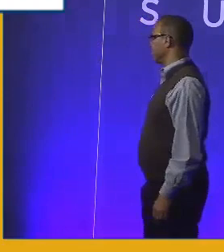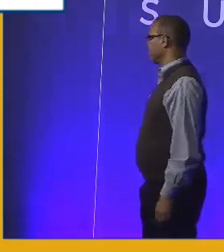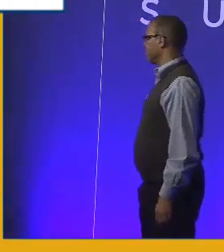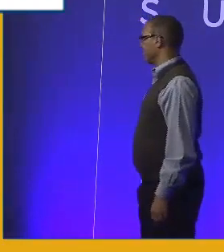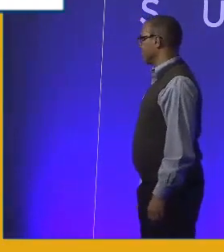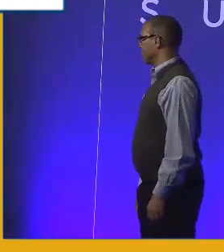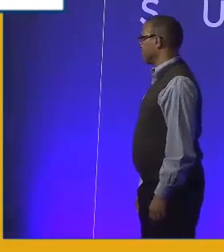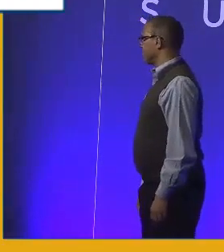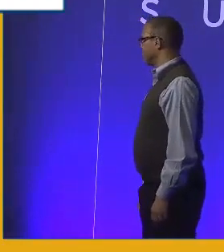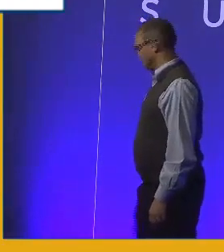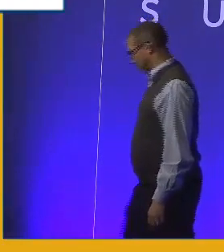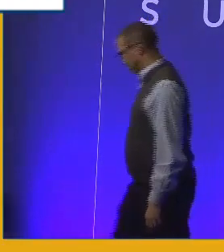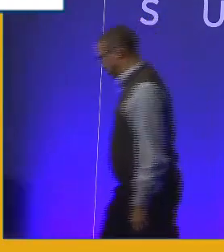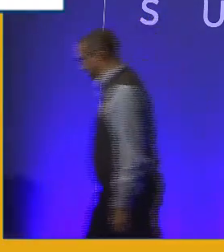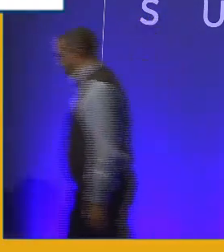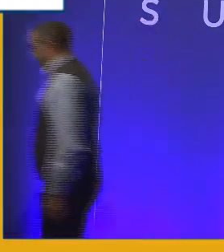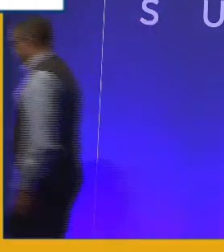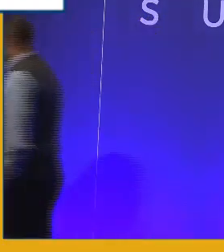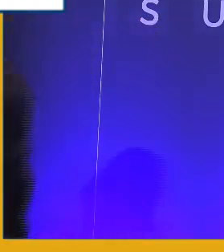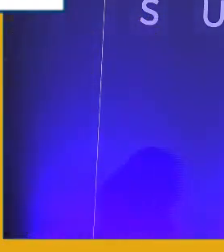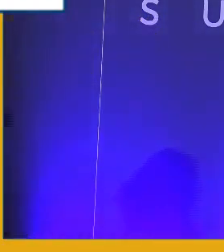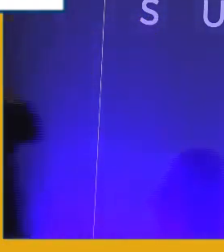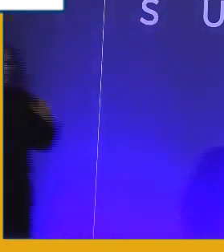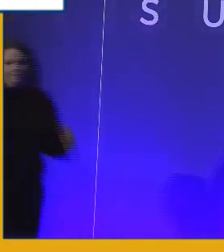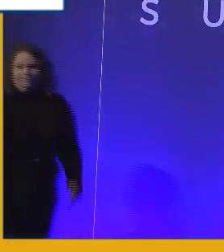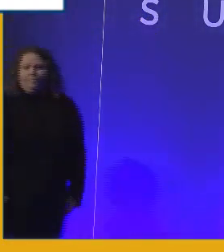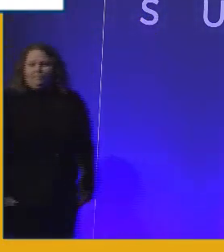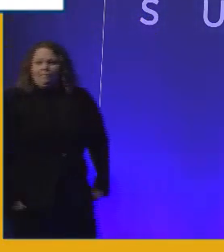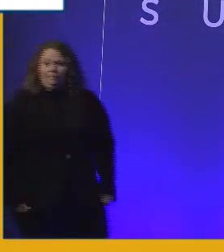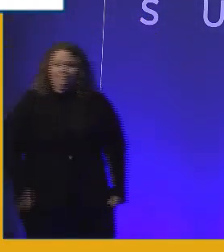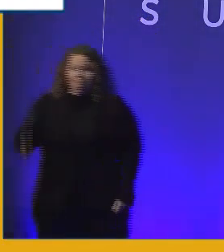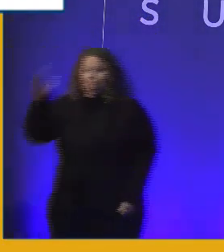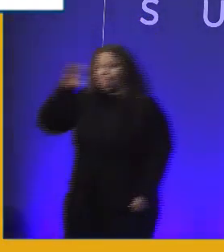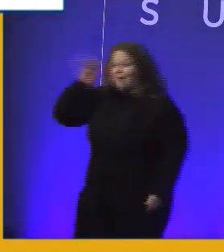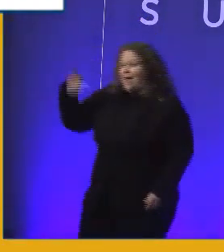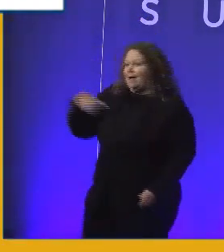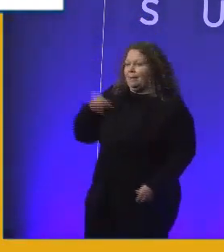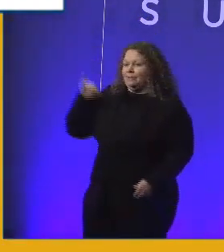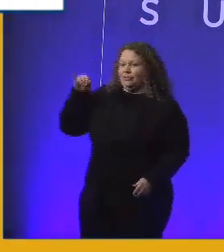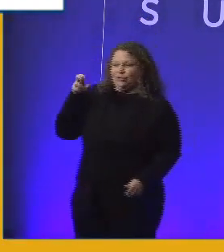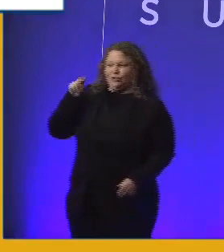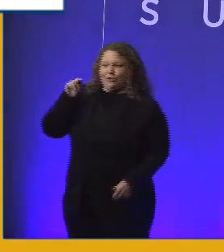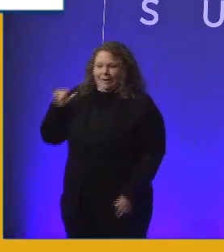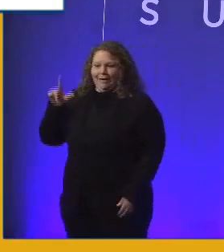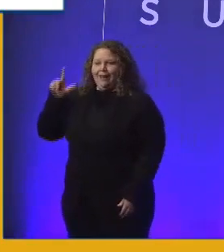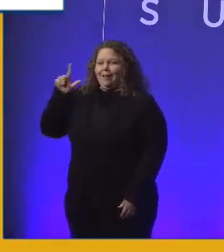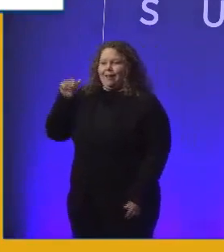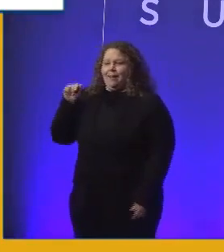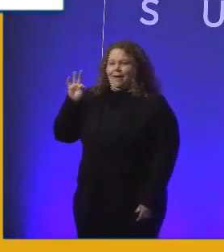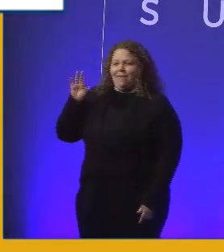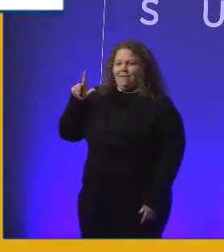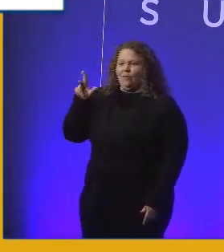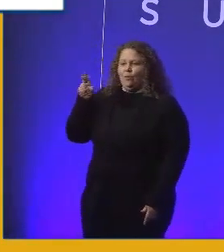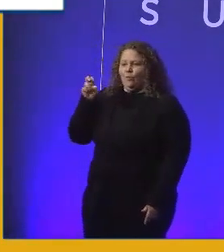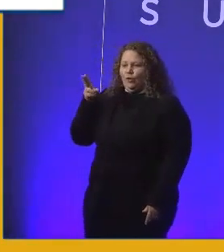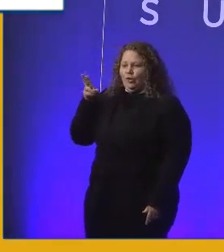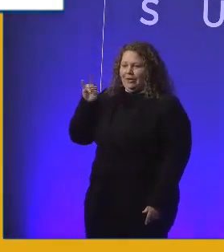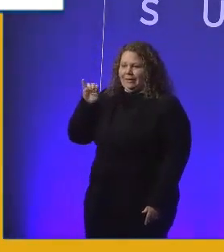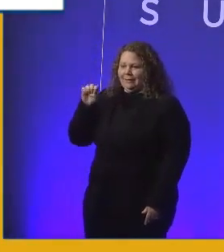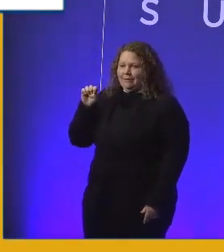Hi there, folks. I'm Jenny Lay Flurry. I'm the Chief Accessibility Officer at Microsoft.